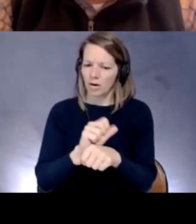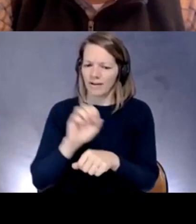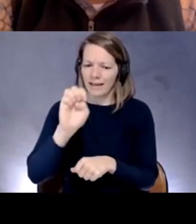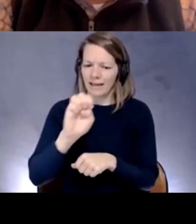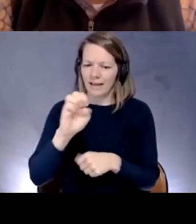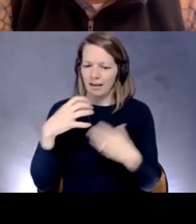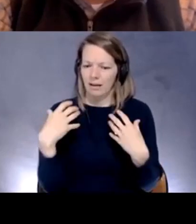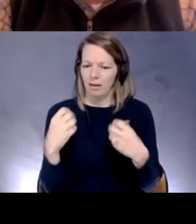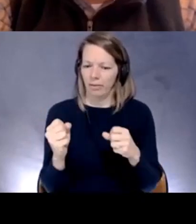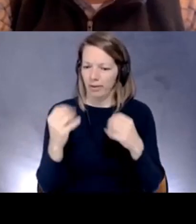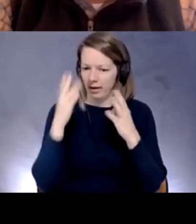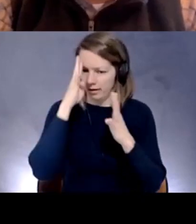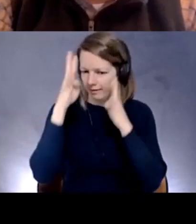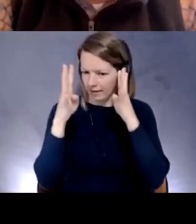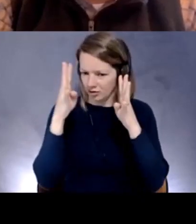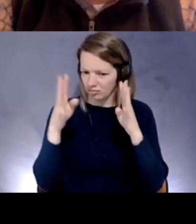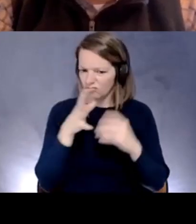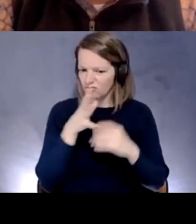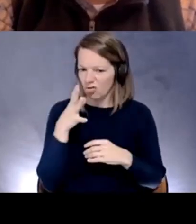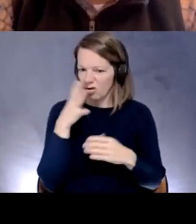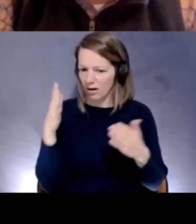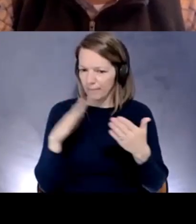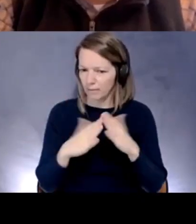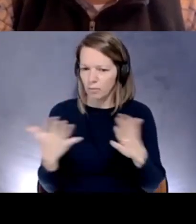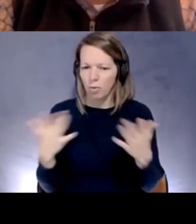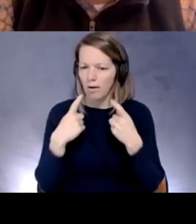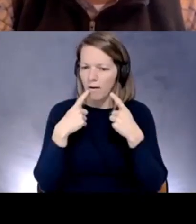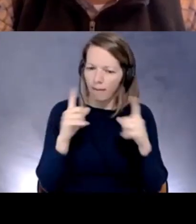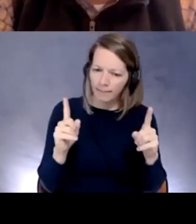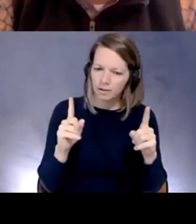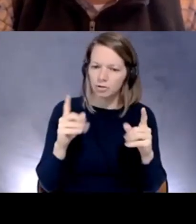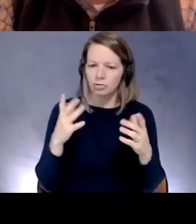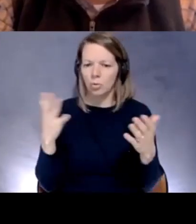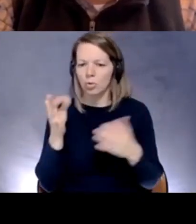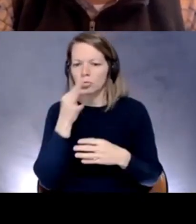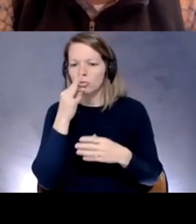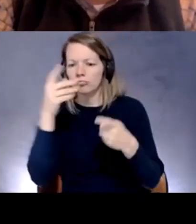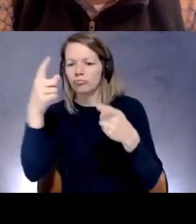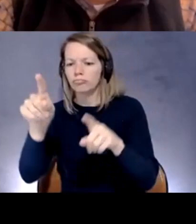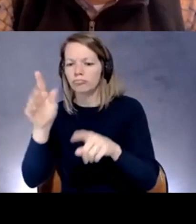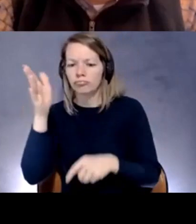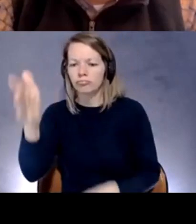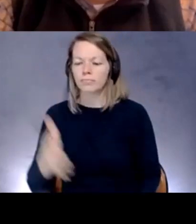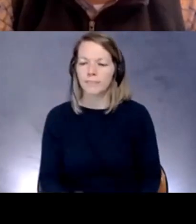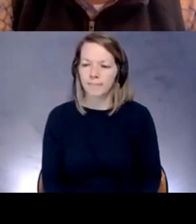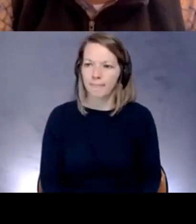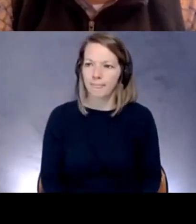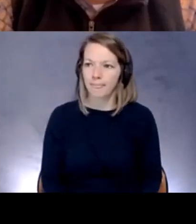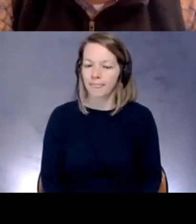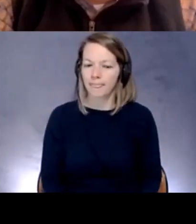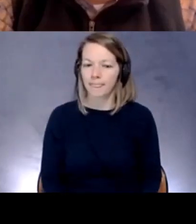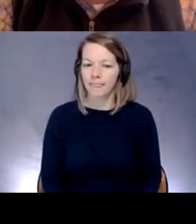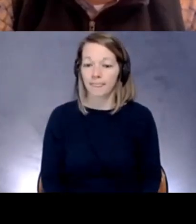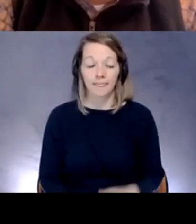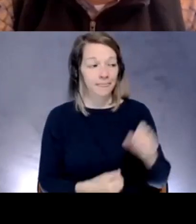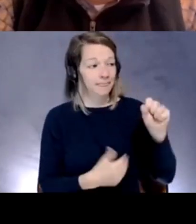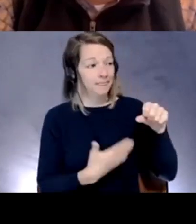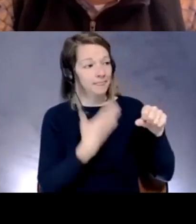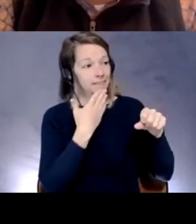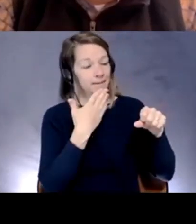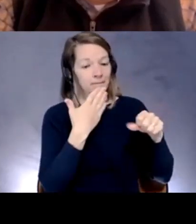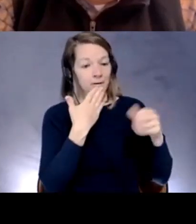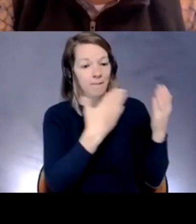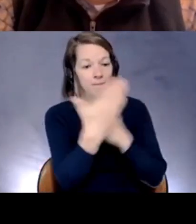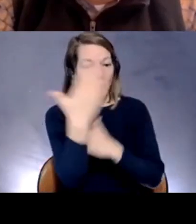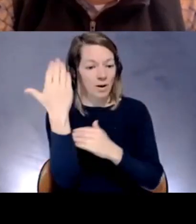Innovation with rural communities, what's been accomplished, and tell us what's on the horizon? Yes, thank you, Nancy, and good